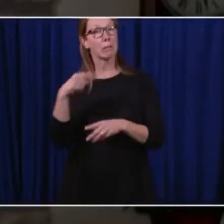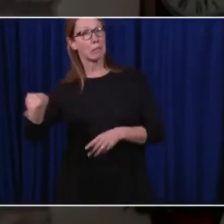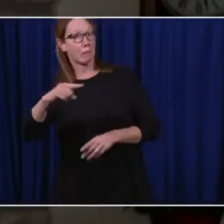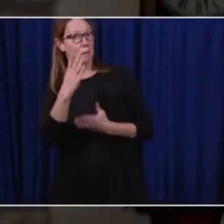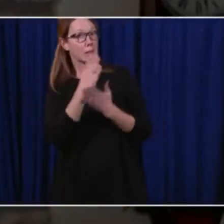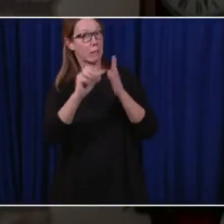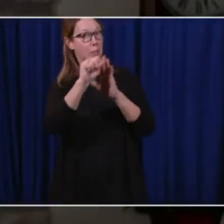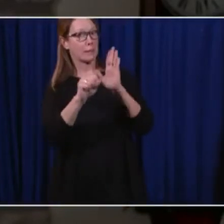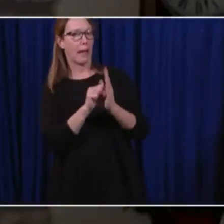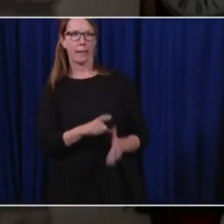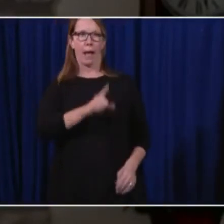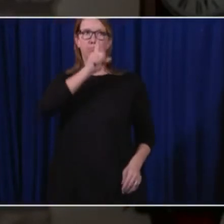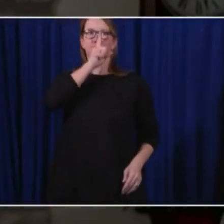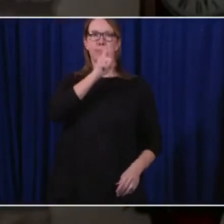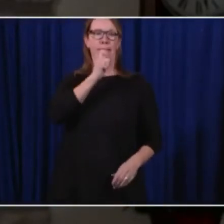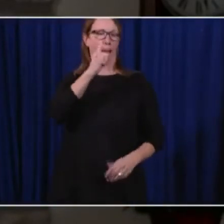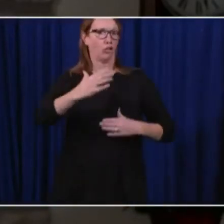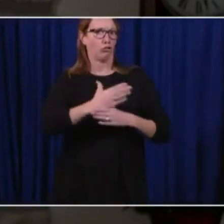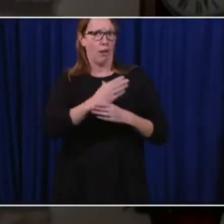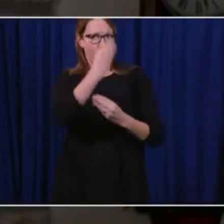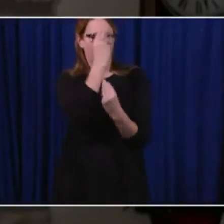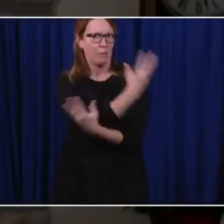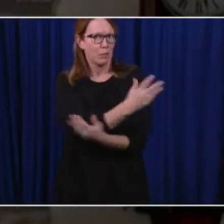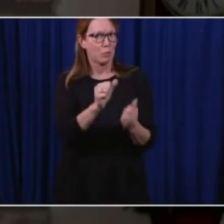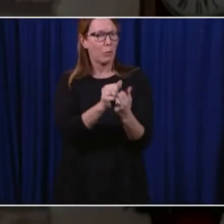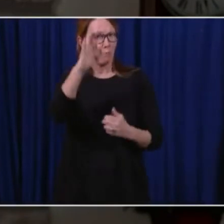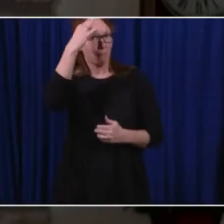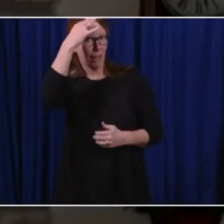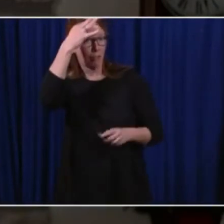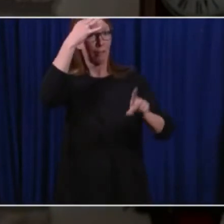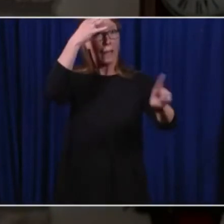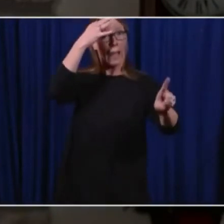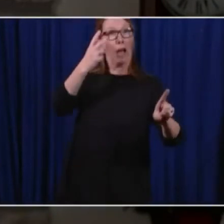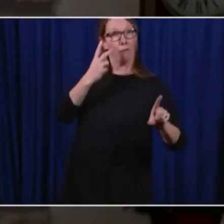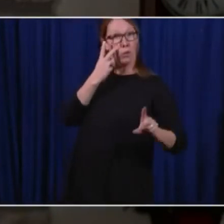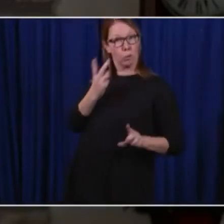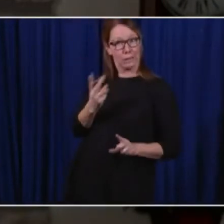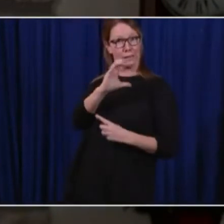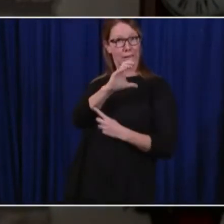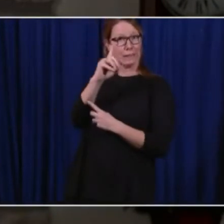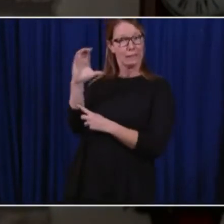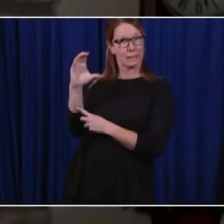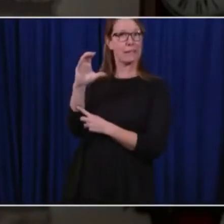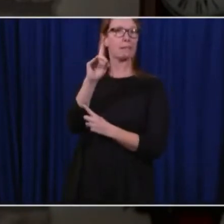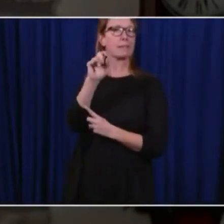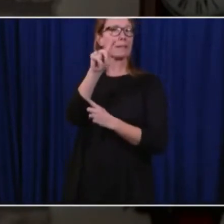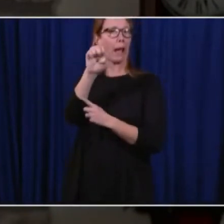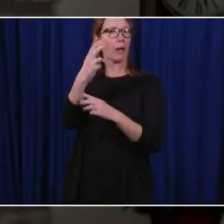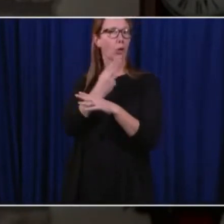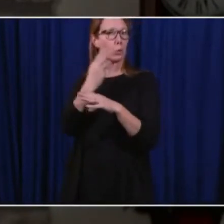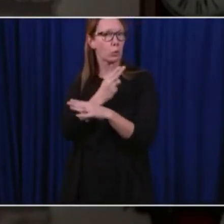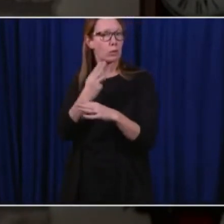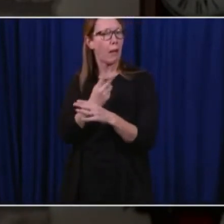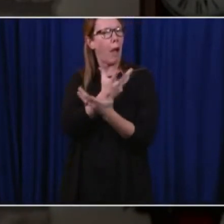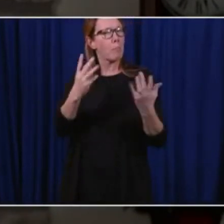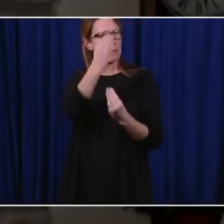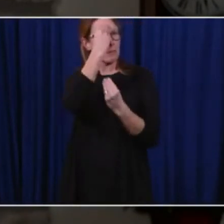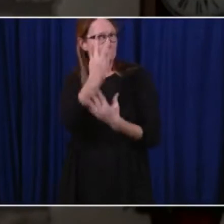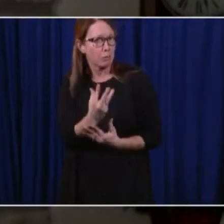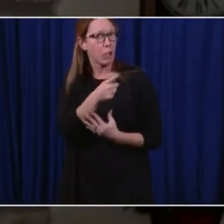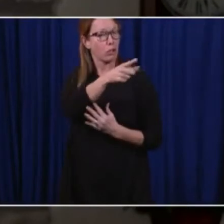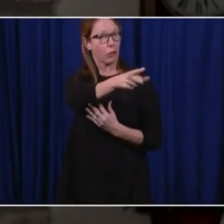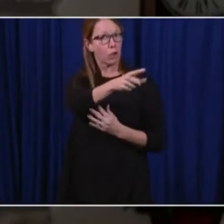sharing information with the federal government. Has Ohio signed the CDC's data use agreement? And if so, how much information, especially